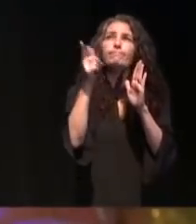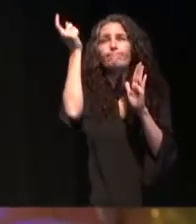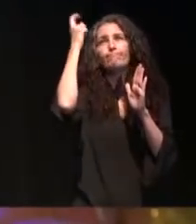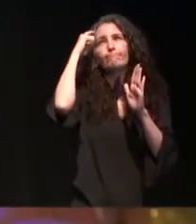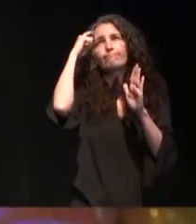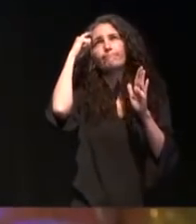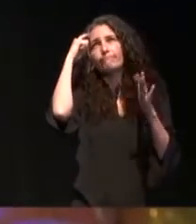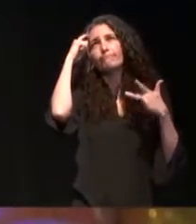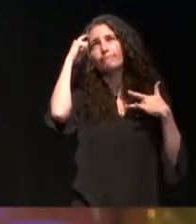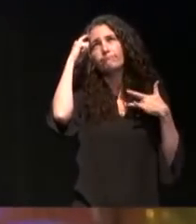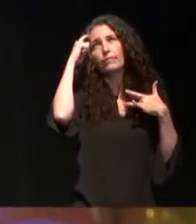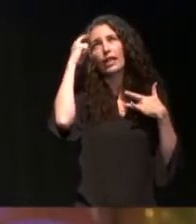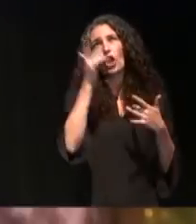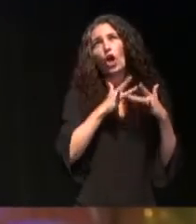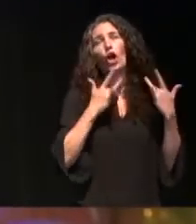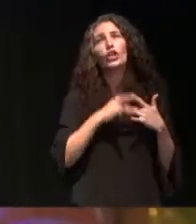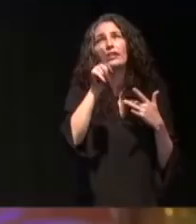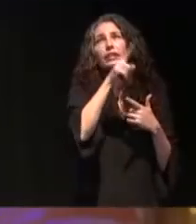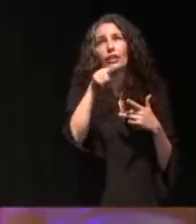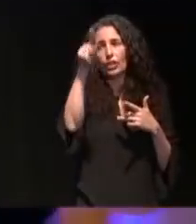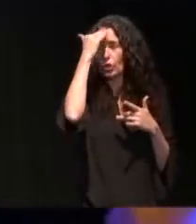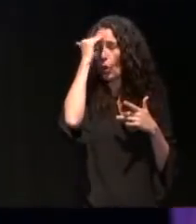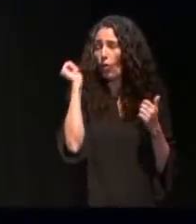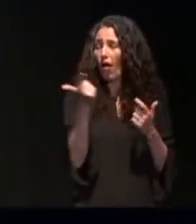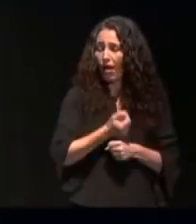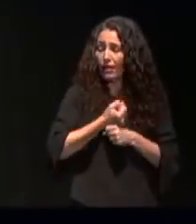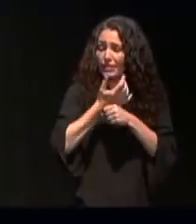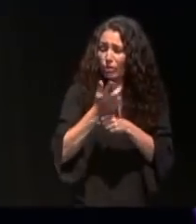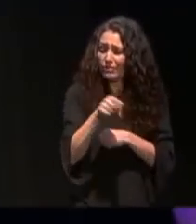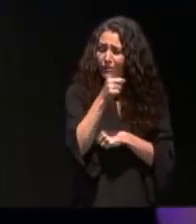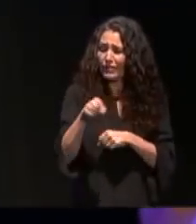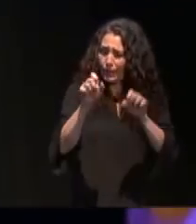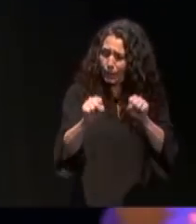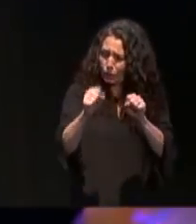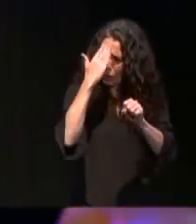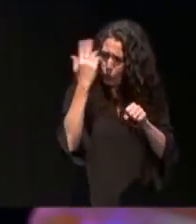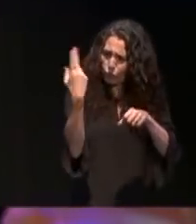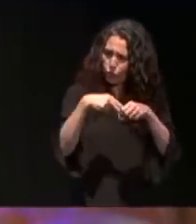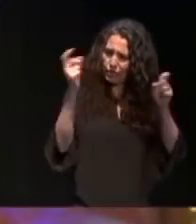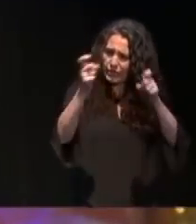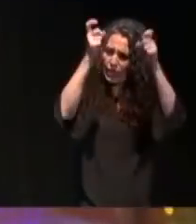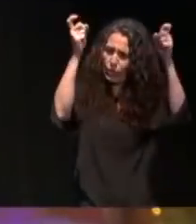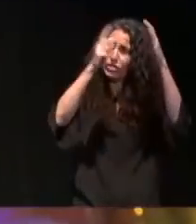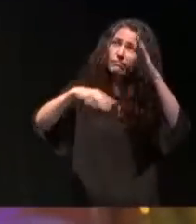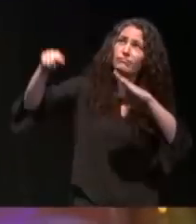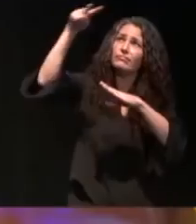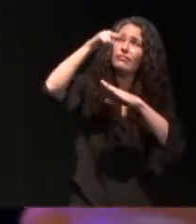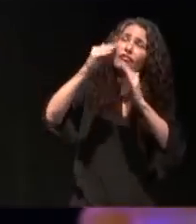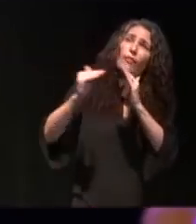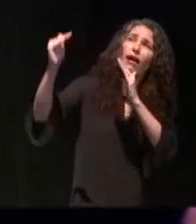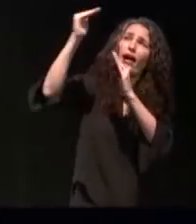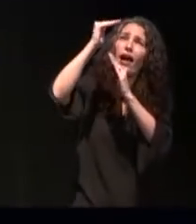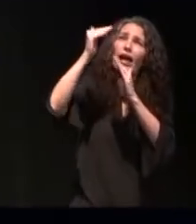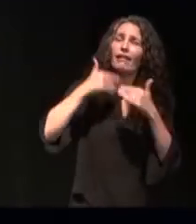of each of us being a unique expression of infinite potential to join the celebration from on high and allow that frequency and